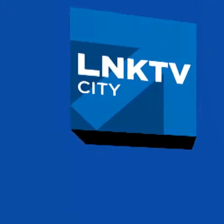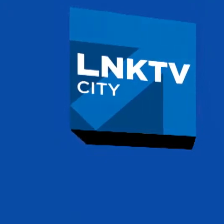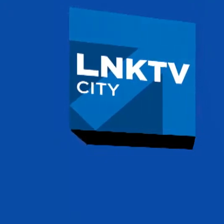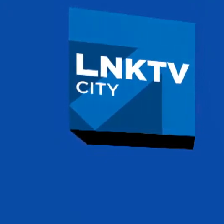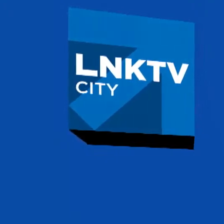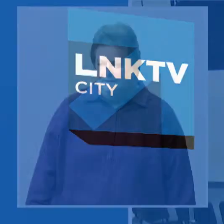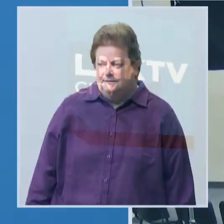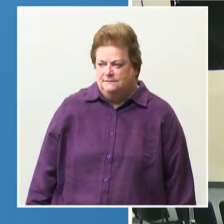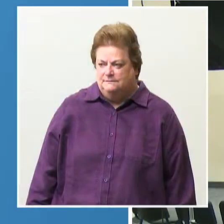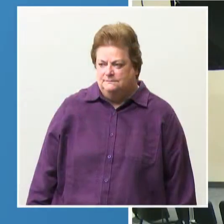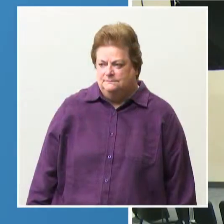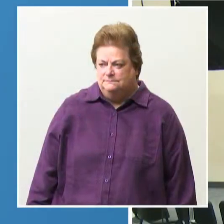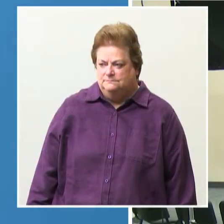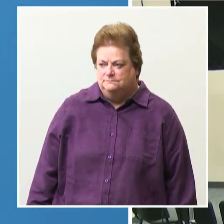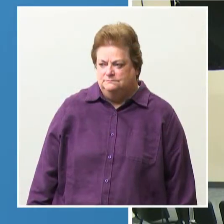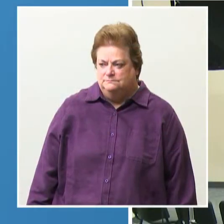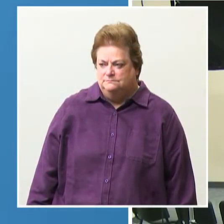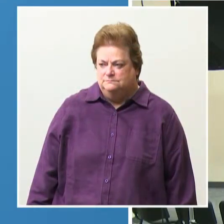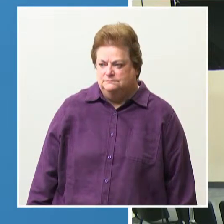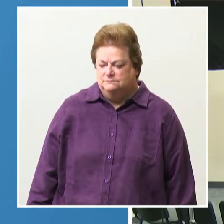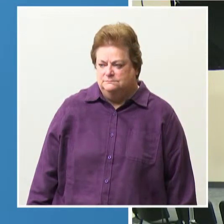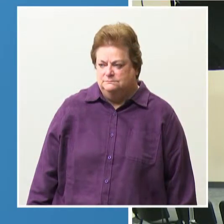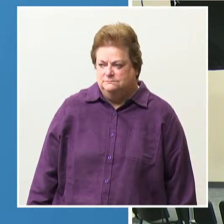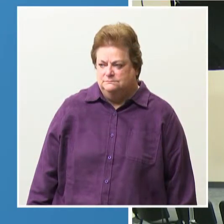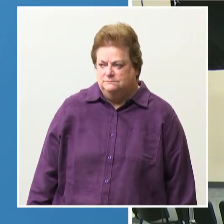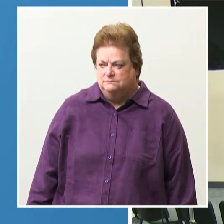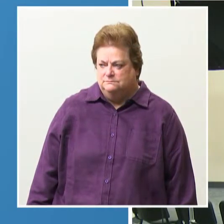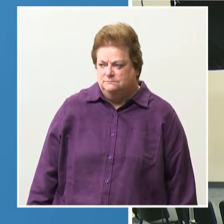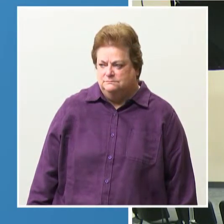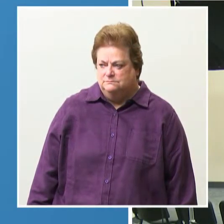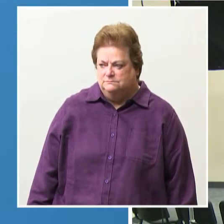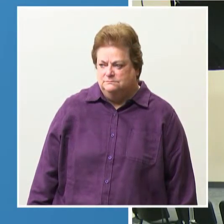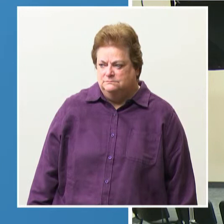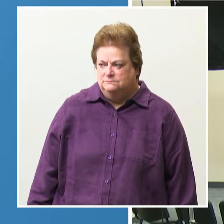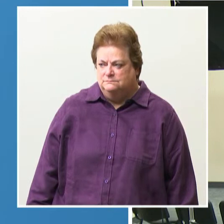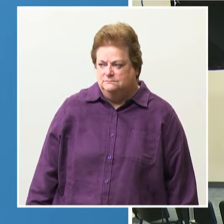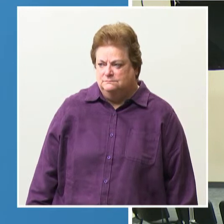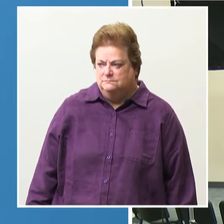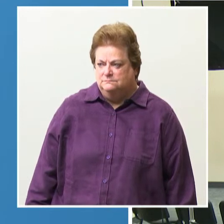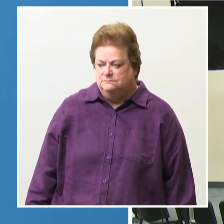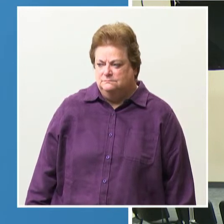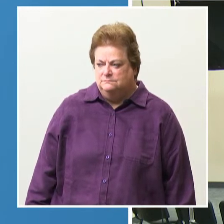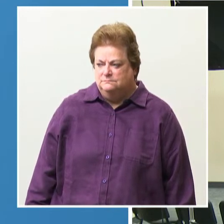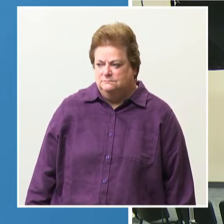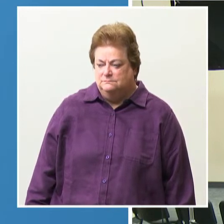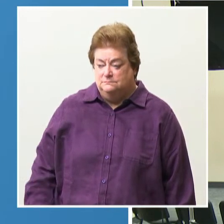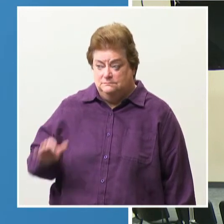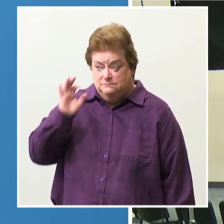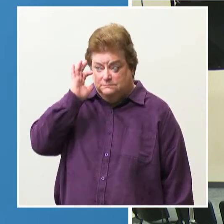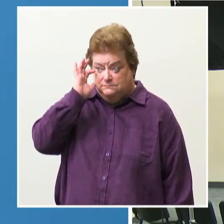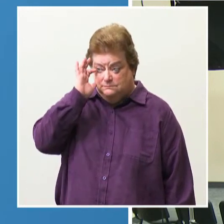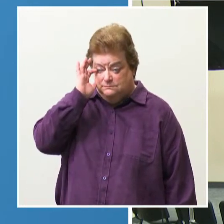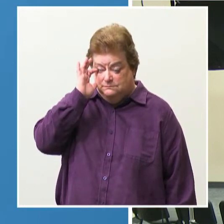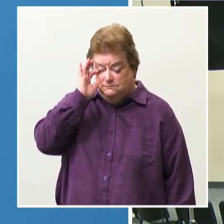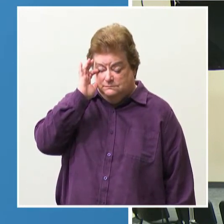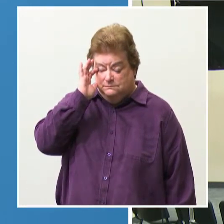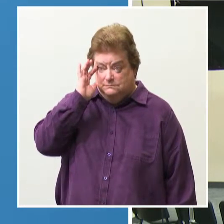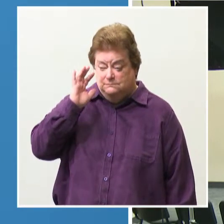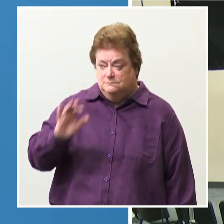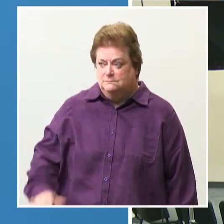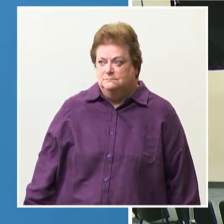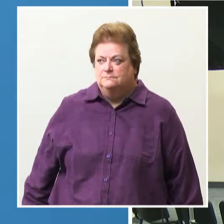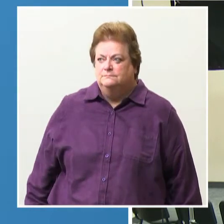you're muted right now, so. Okay, can he see us? I mean, I can't see his face on here.